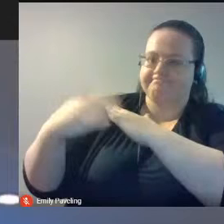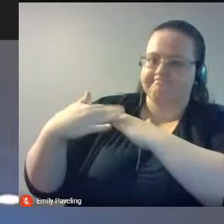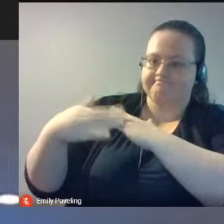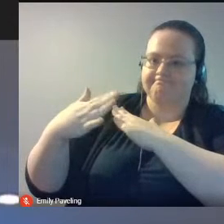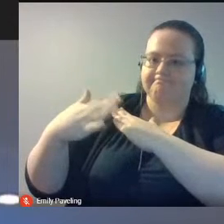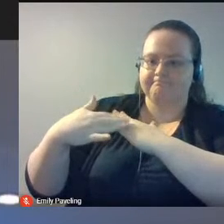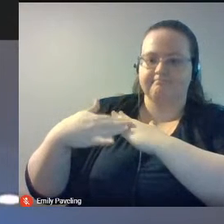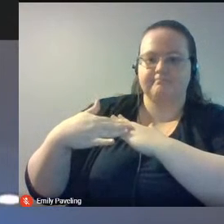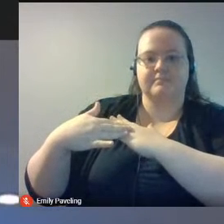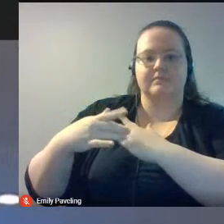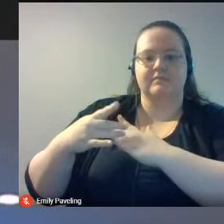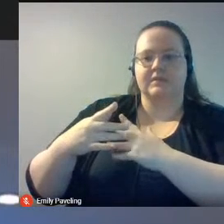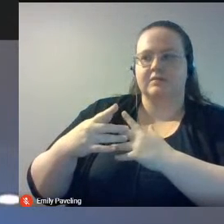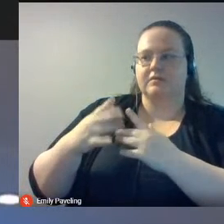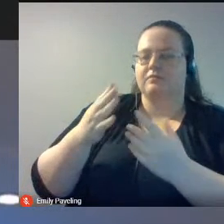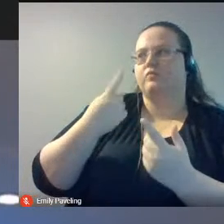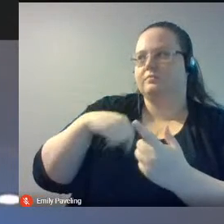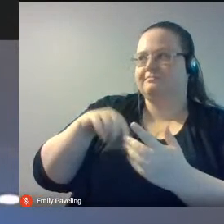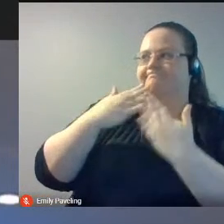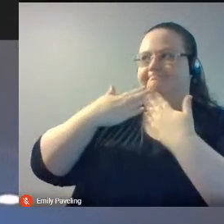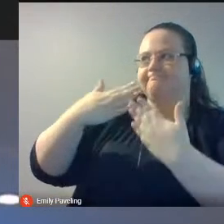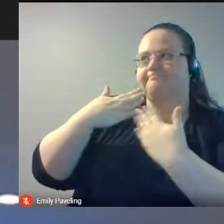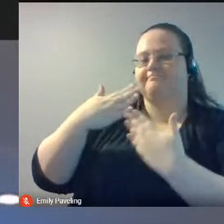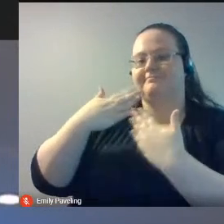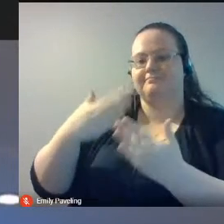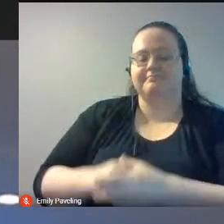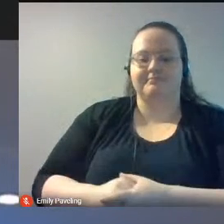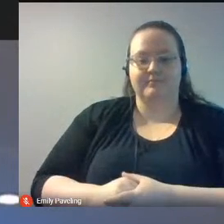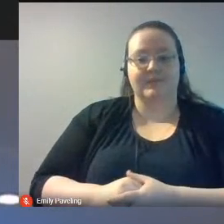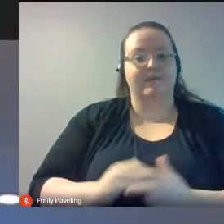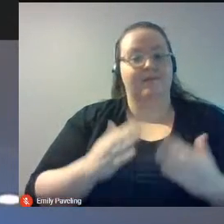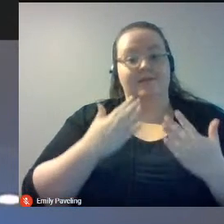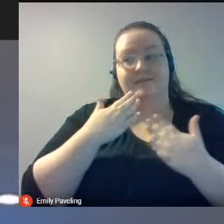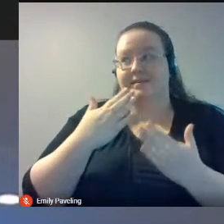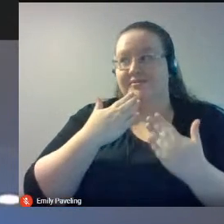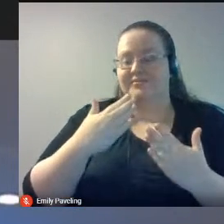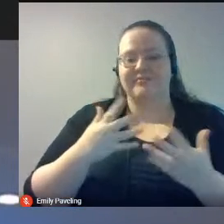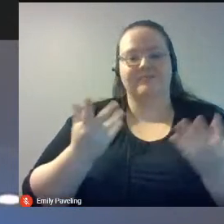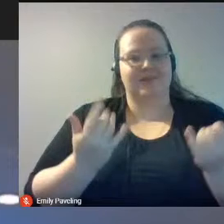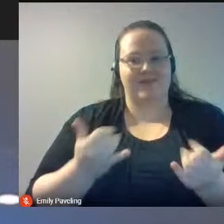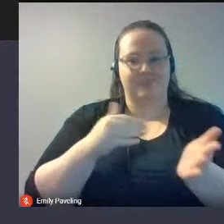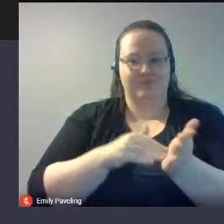our board over the past several months. Thank you and welcome, Dr. Meghani.